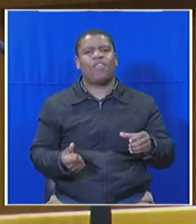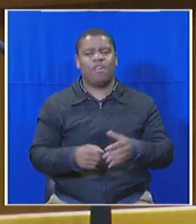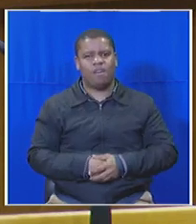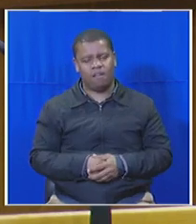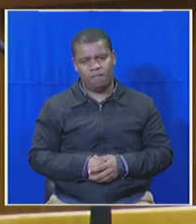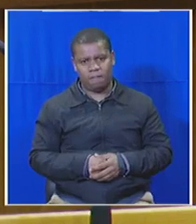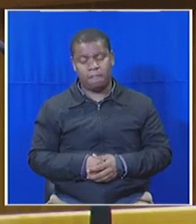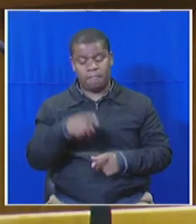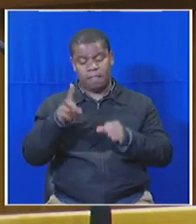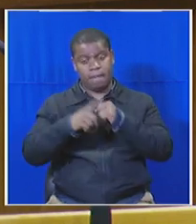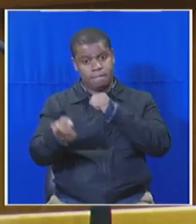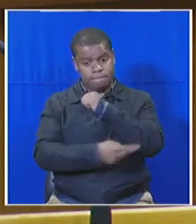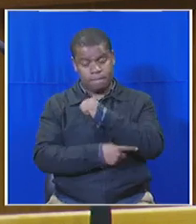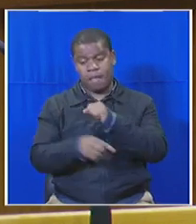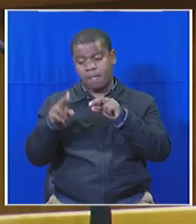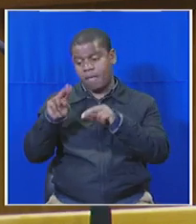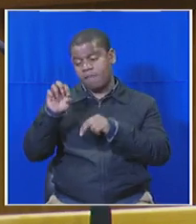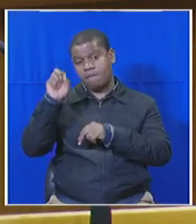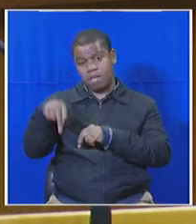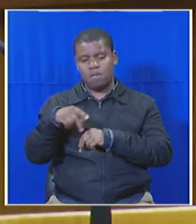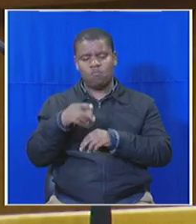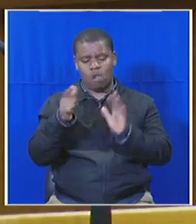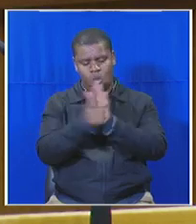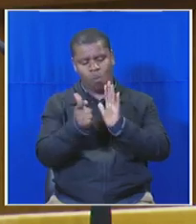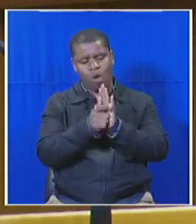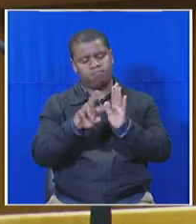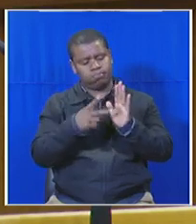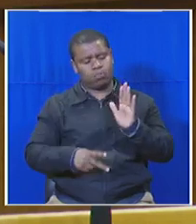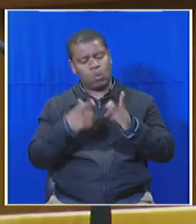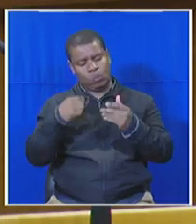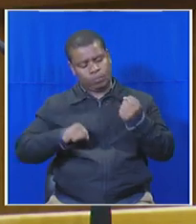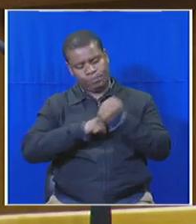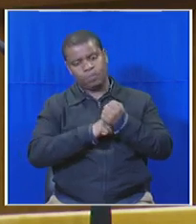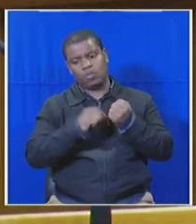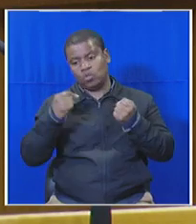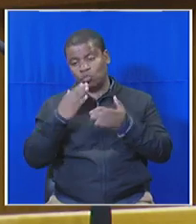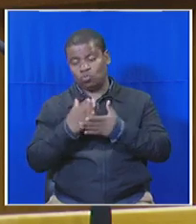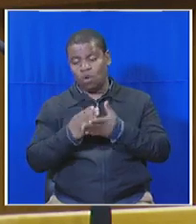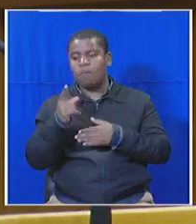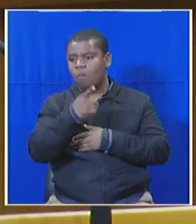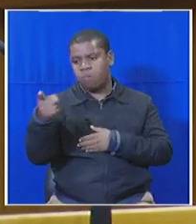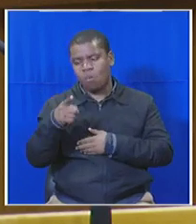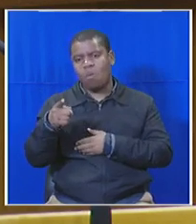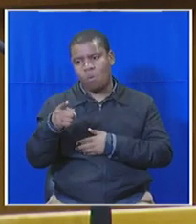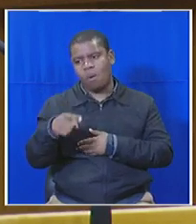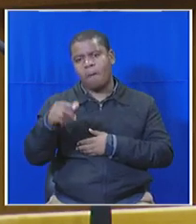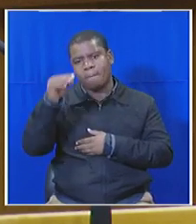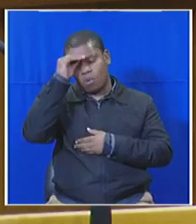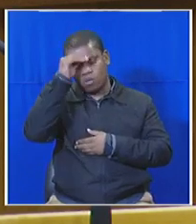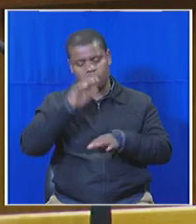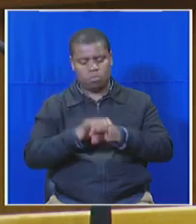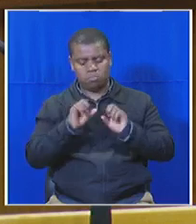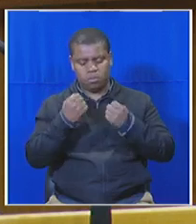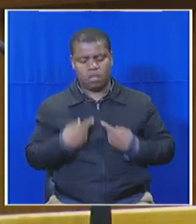To conclude, with the National Freedom Party is in favor of legislative amendments to make it easier for police to defend themselves and encourage all